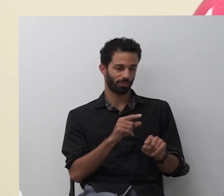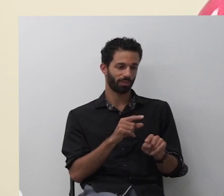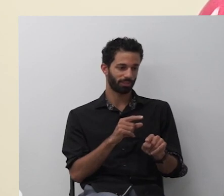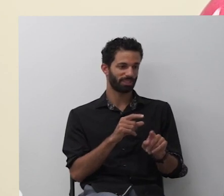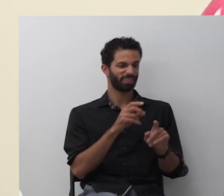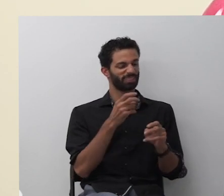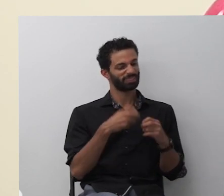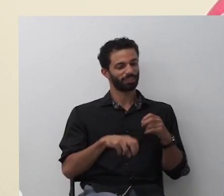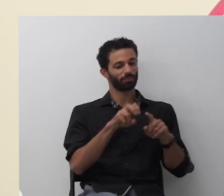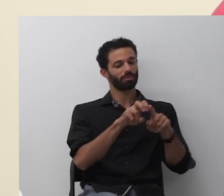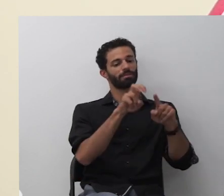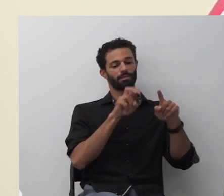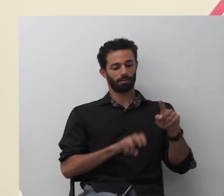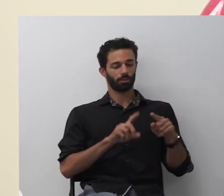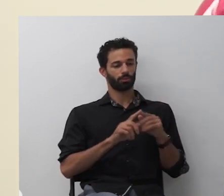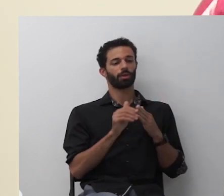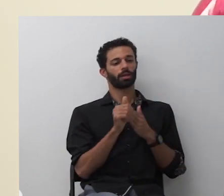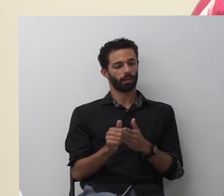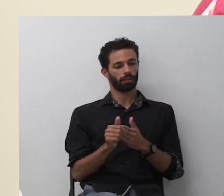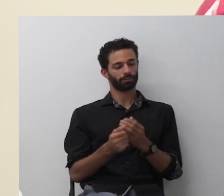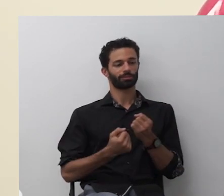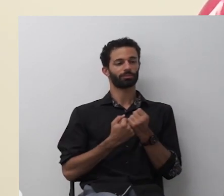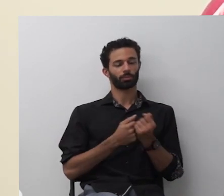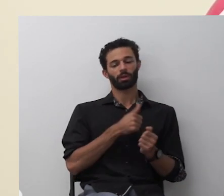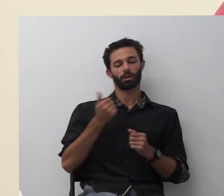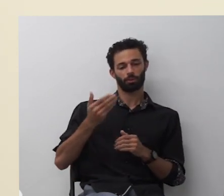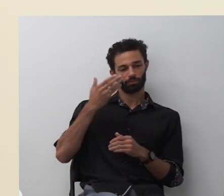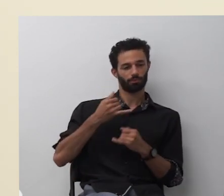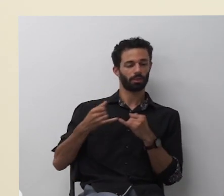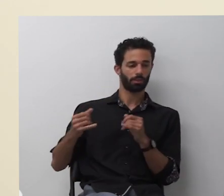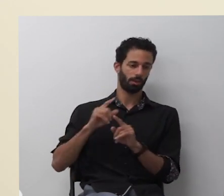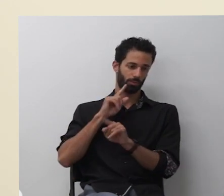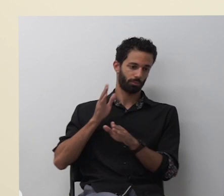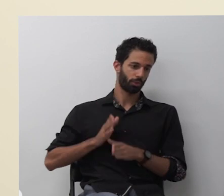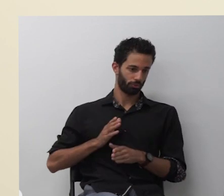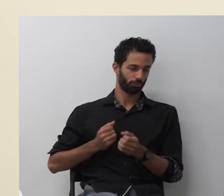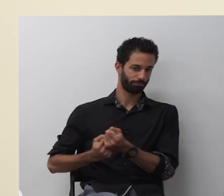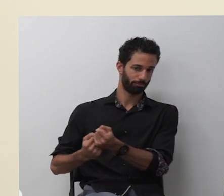the role of a guide to support other frontline responders. And so,